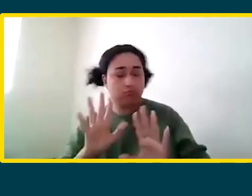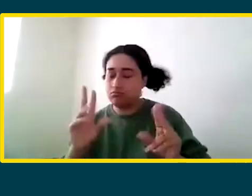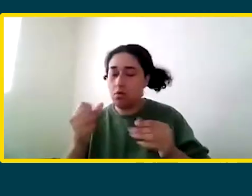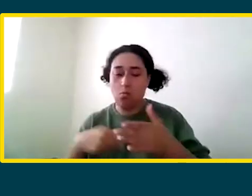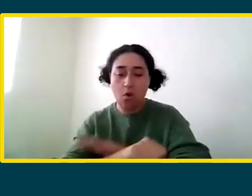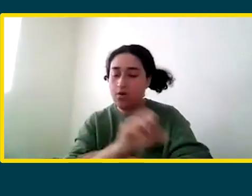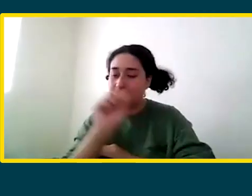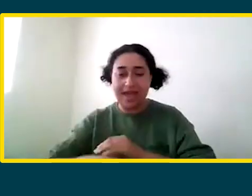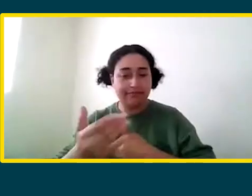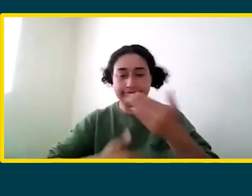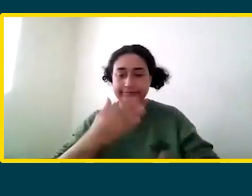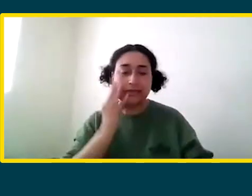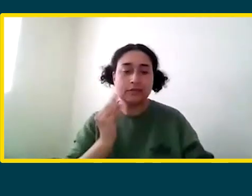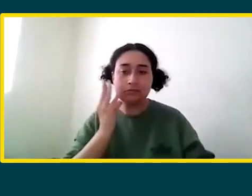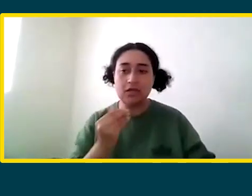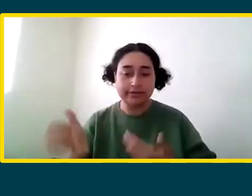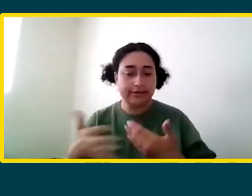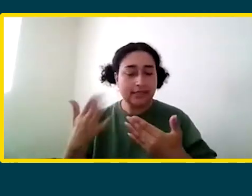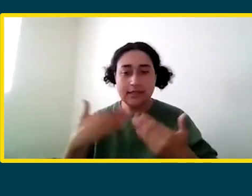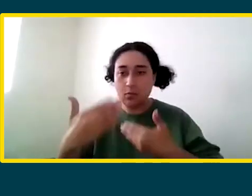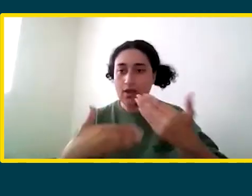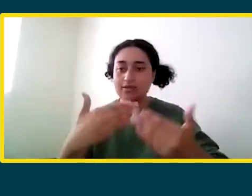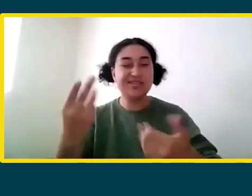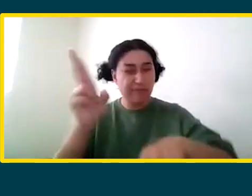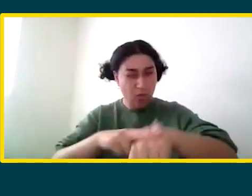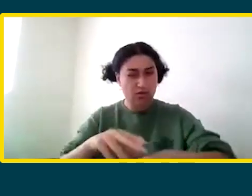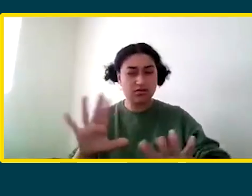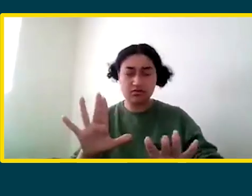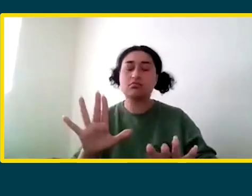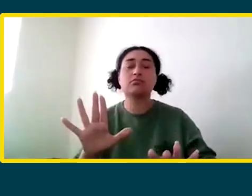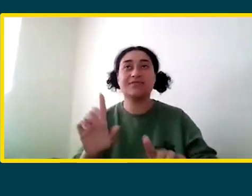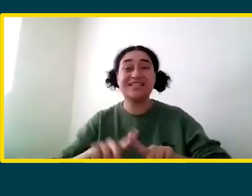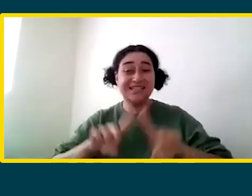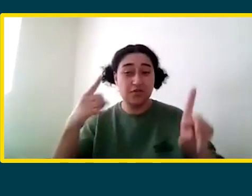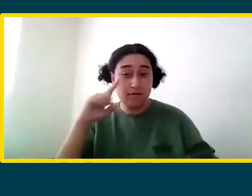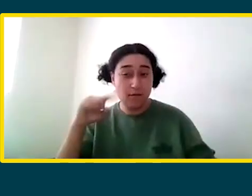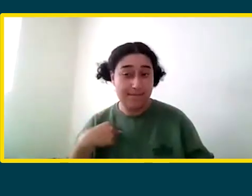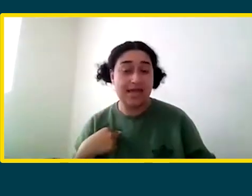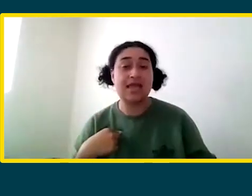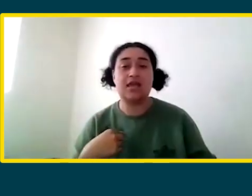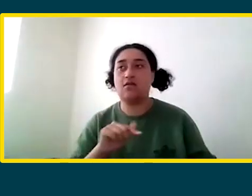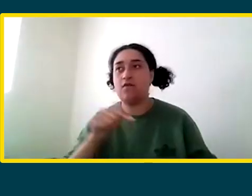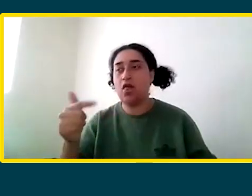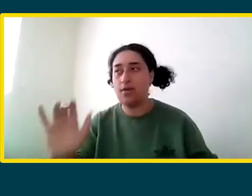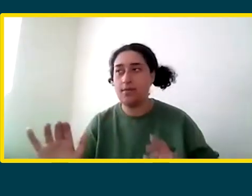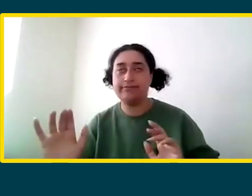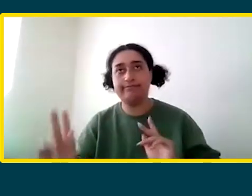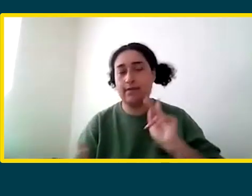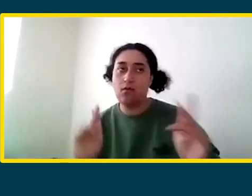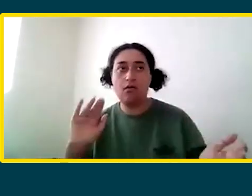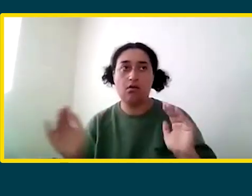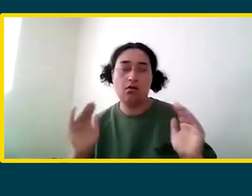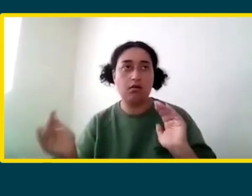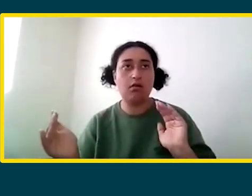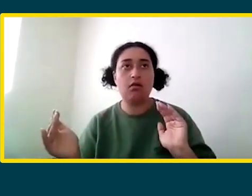is differences for people who, like, it's different for me or for other people who,